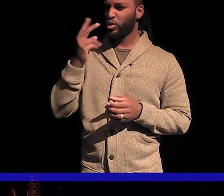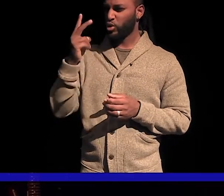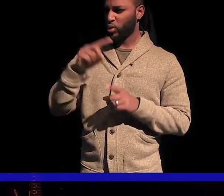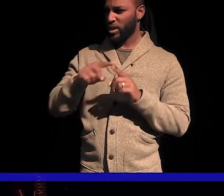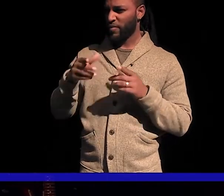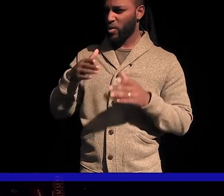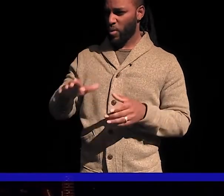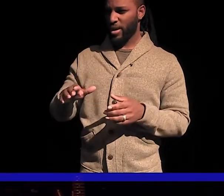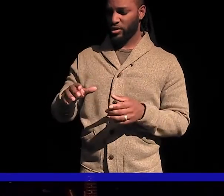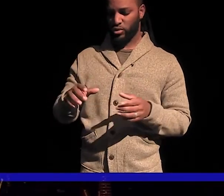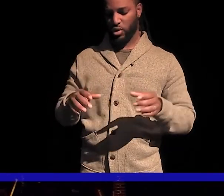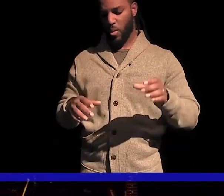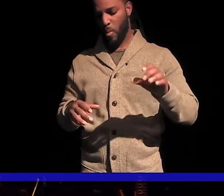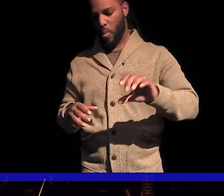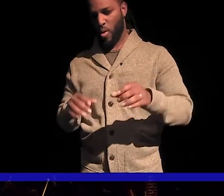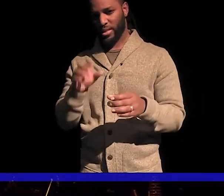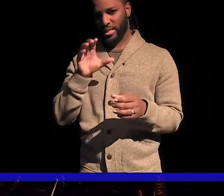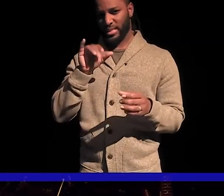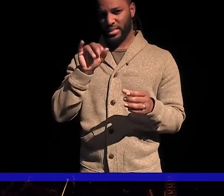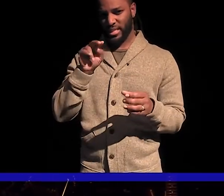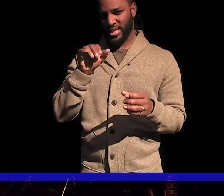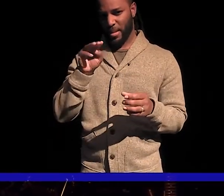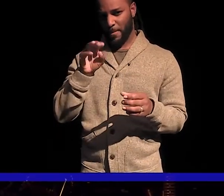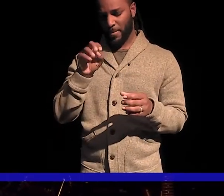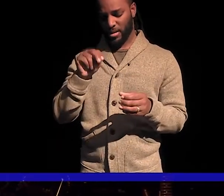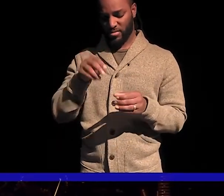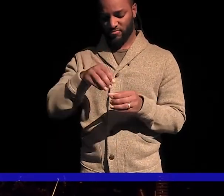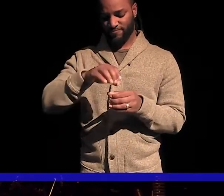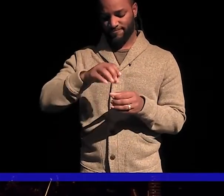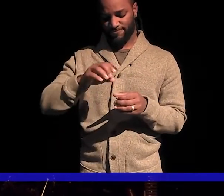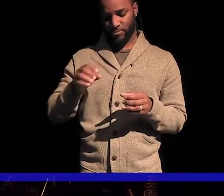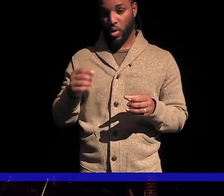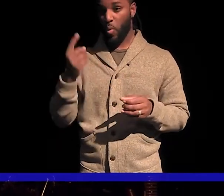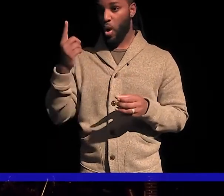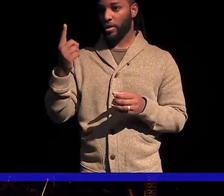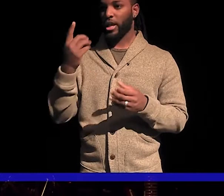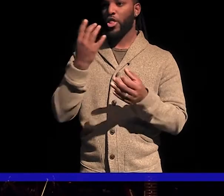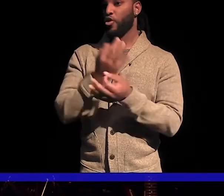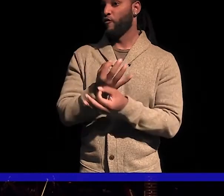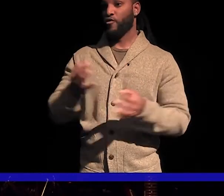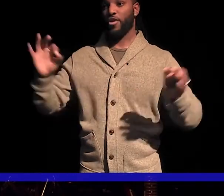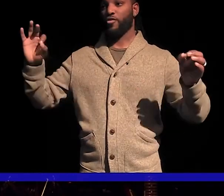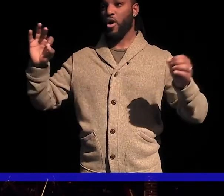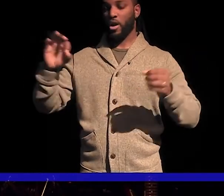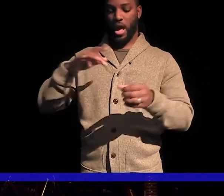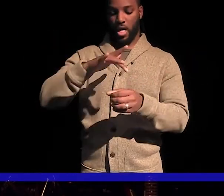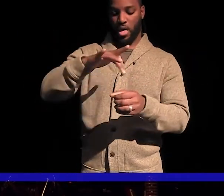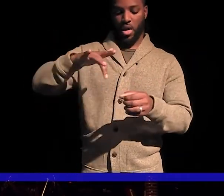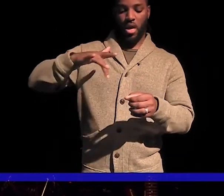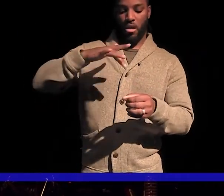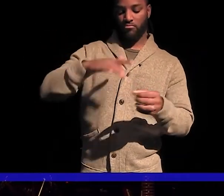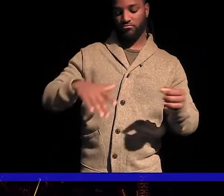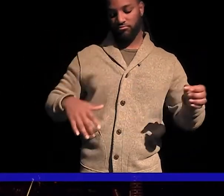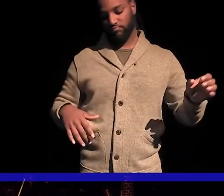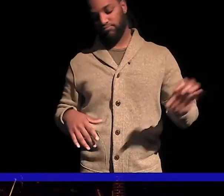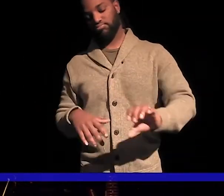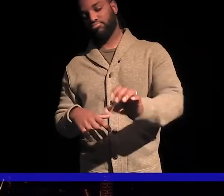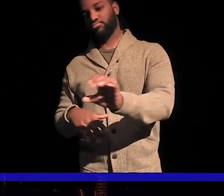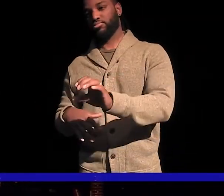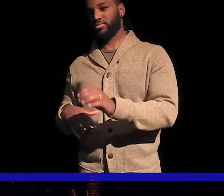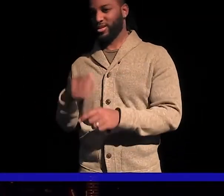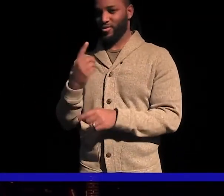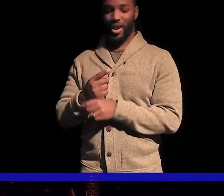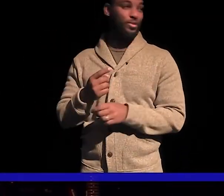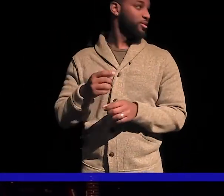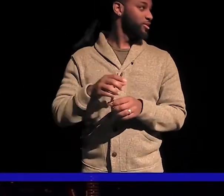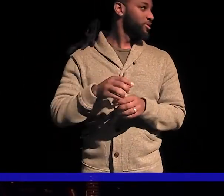can pour the cinnamon? One of them is the free-for-all, I call it the free-for-all one, where you